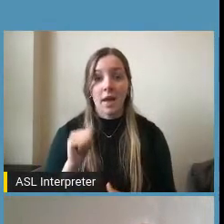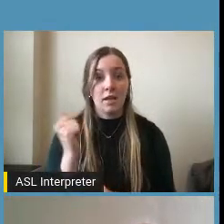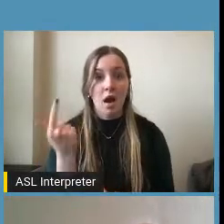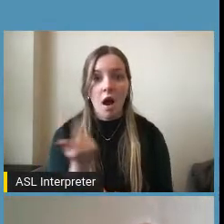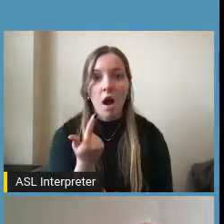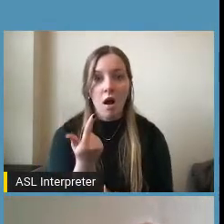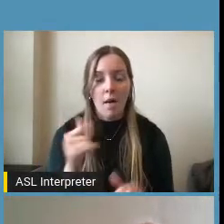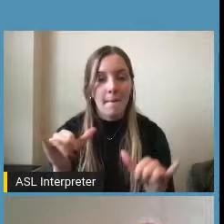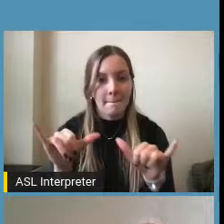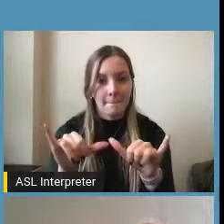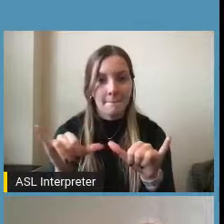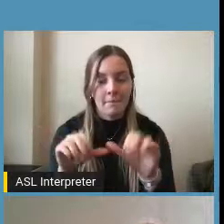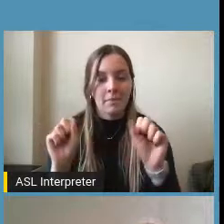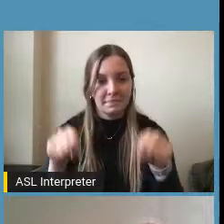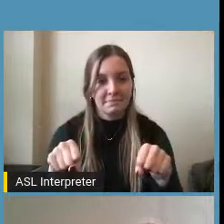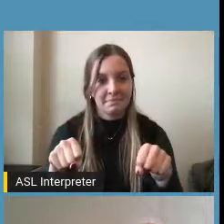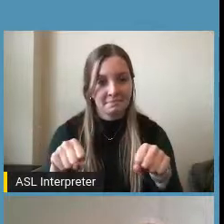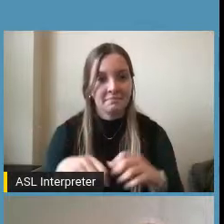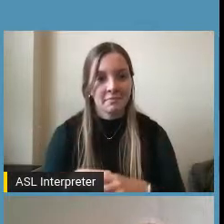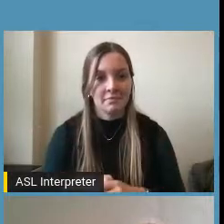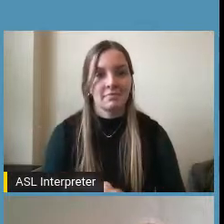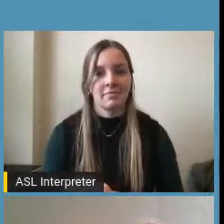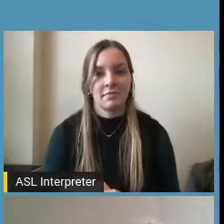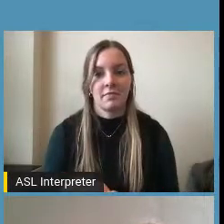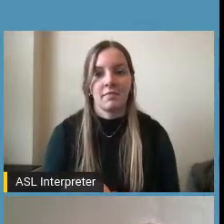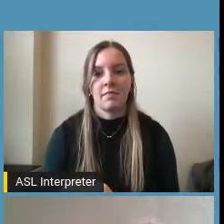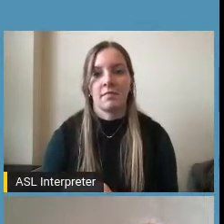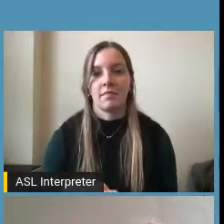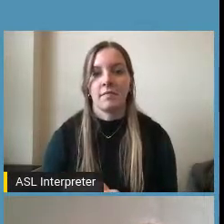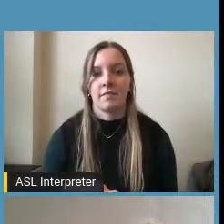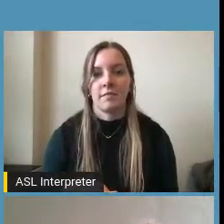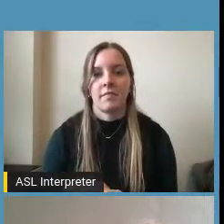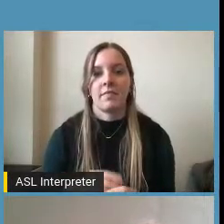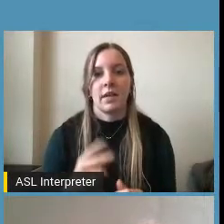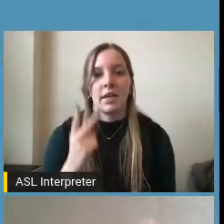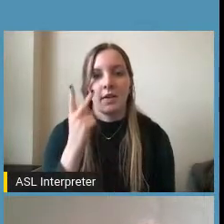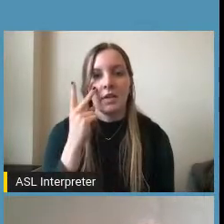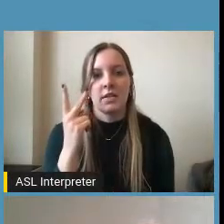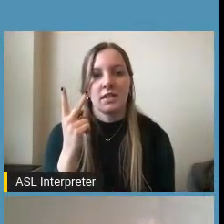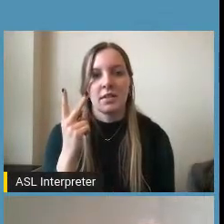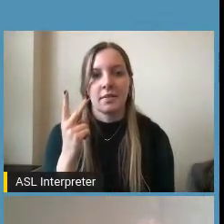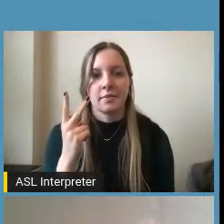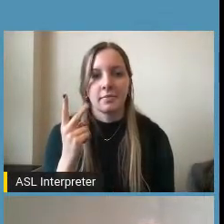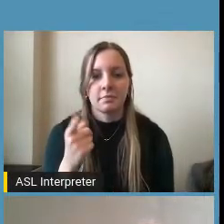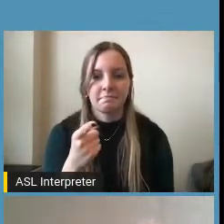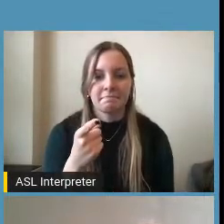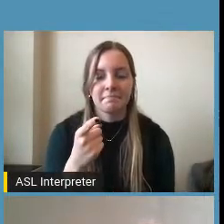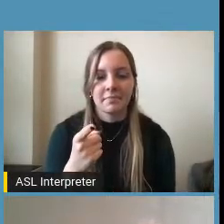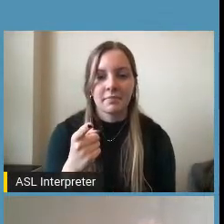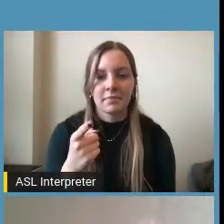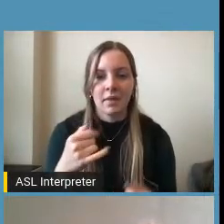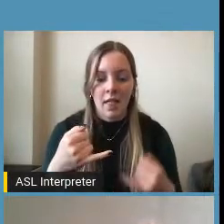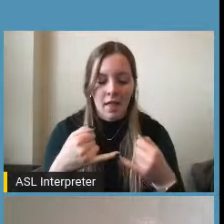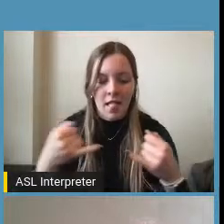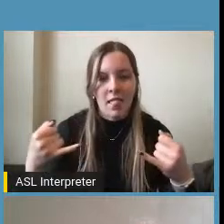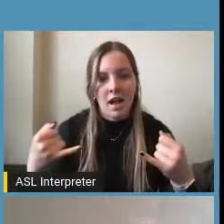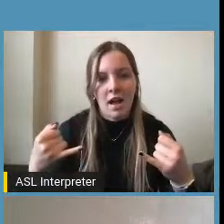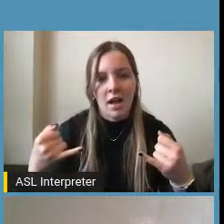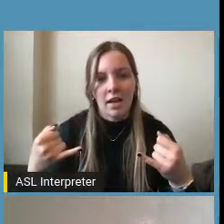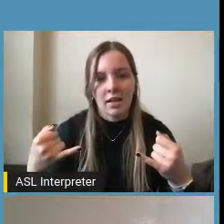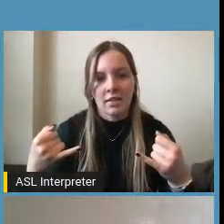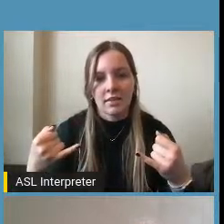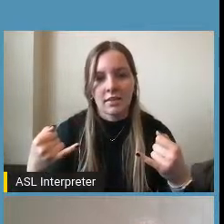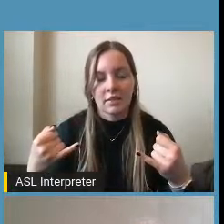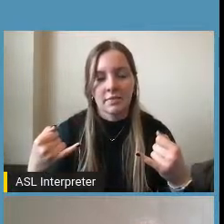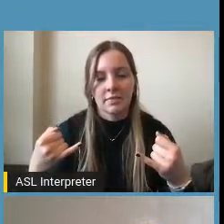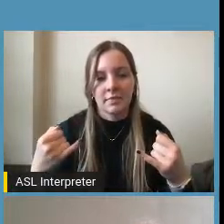solid model and say, you know, how big is one of these little punch lines here, I can measure that from